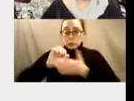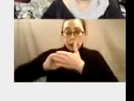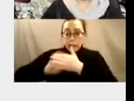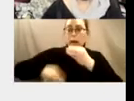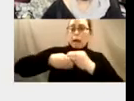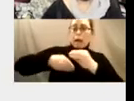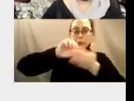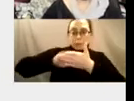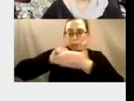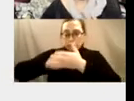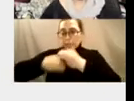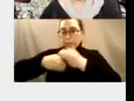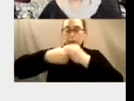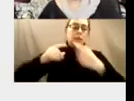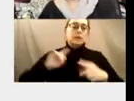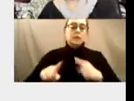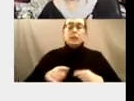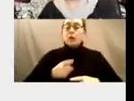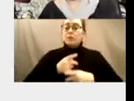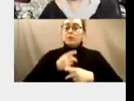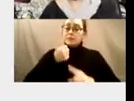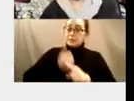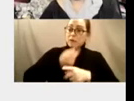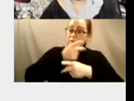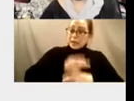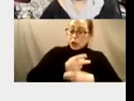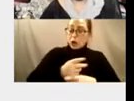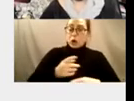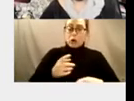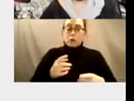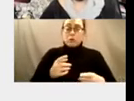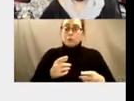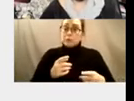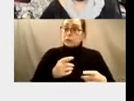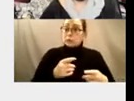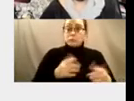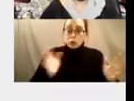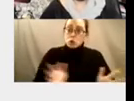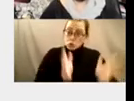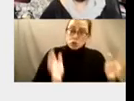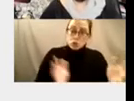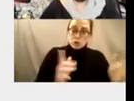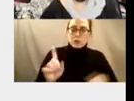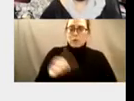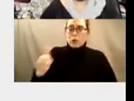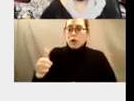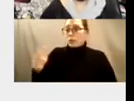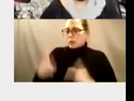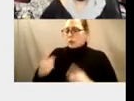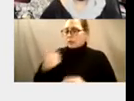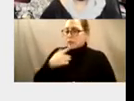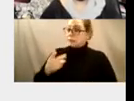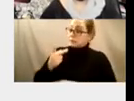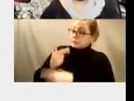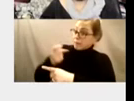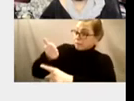Why is self-care and taking it easy only okay for some, but deeply shameful for others? Do we only get to care